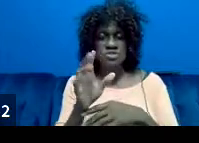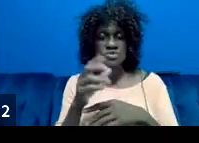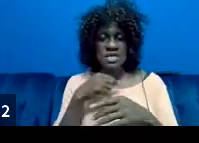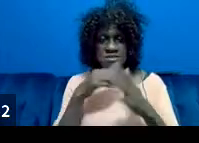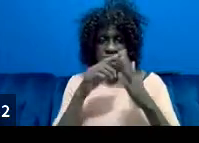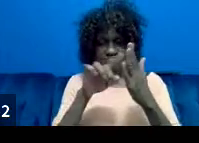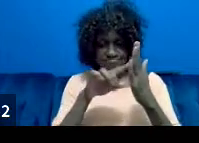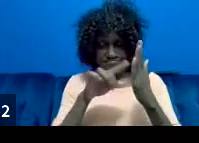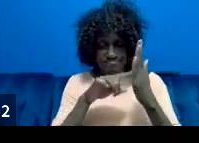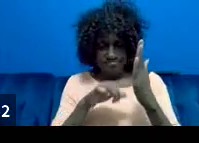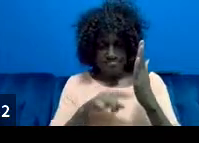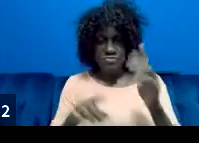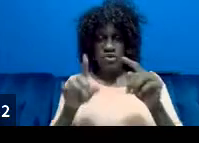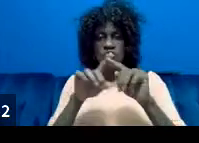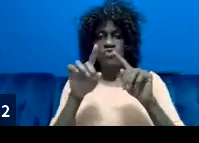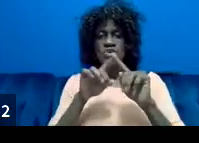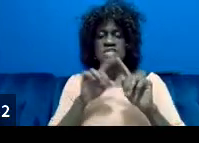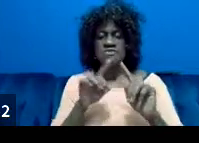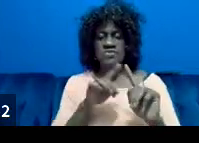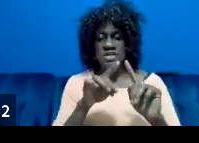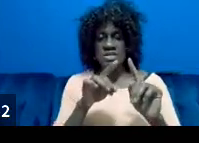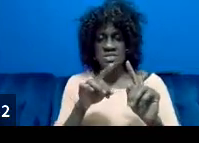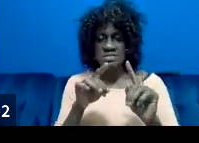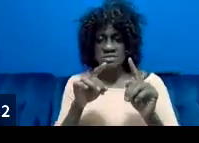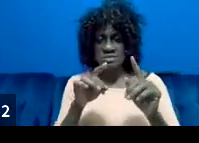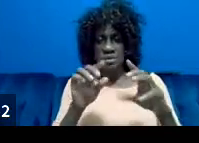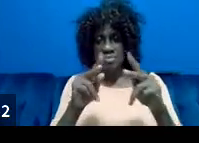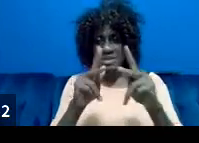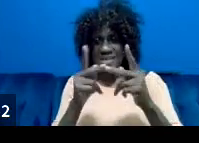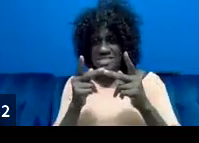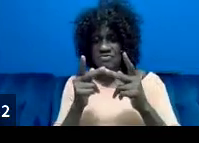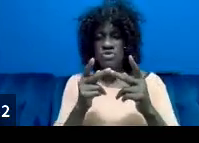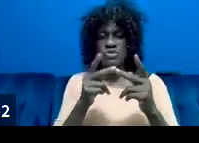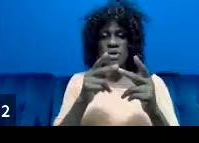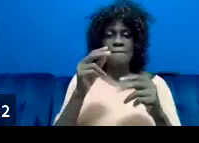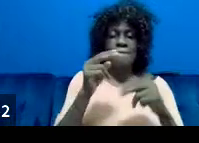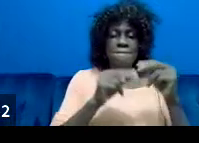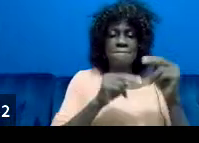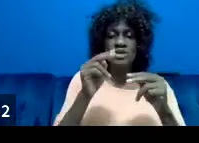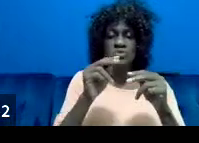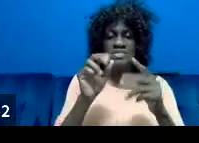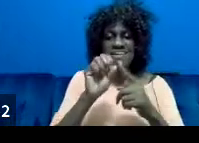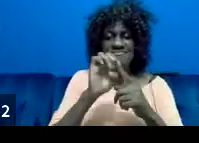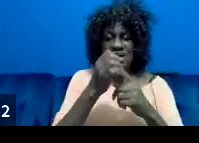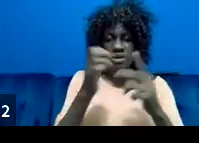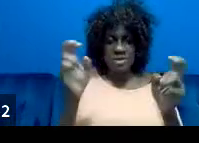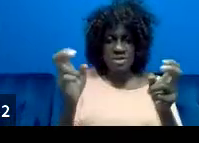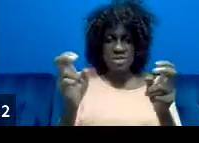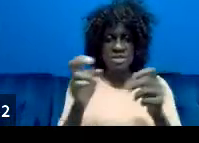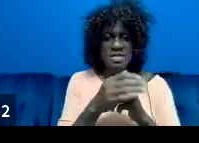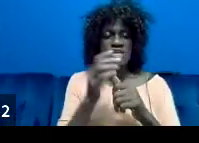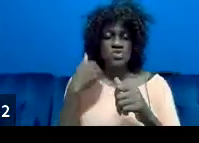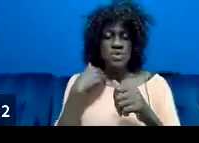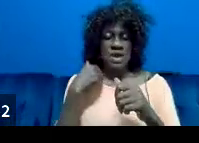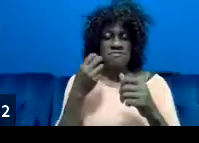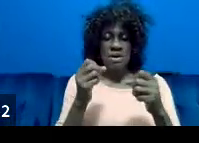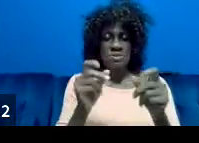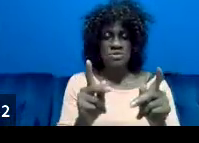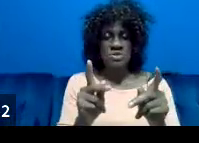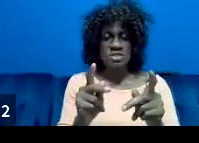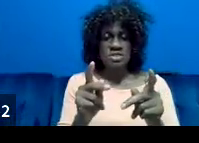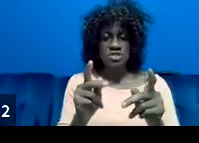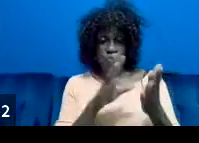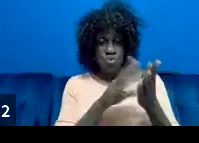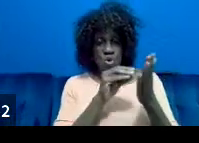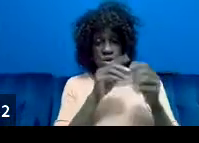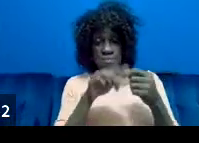checklist for a lot of different recreation facilities, including the built environment, where it gives you that opportunity to not only